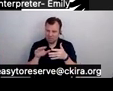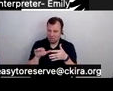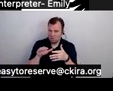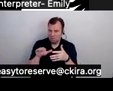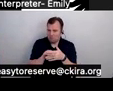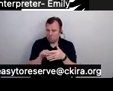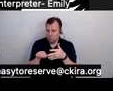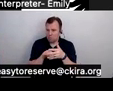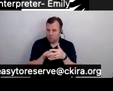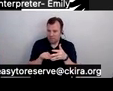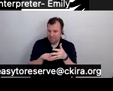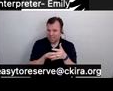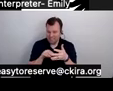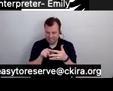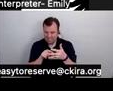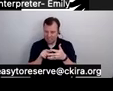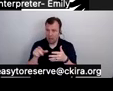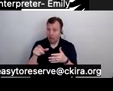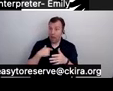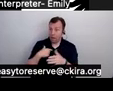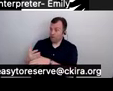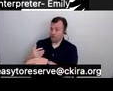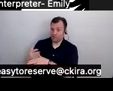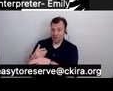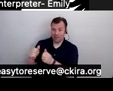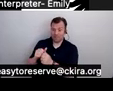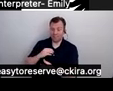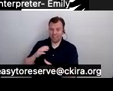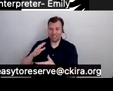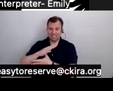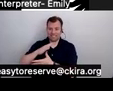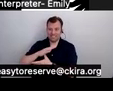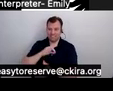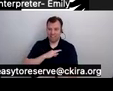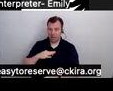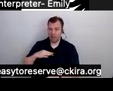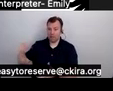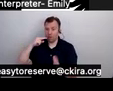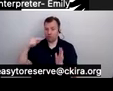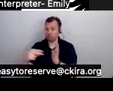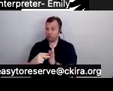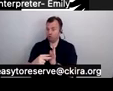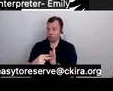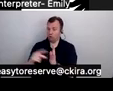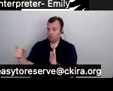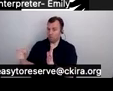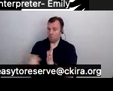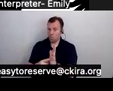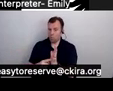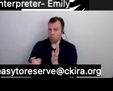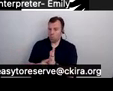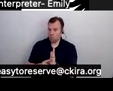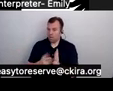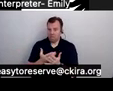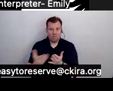getting summary statements back, I would share them with some of the senior faculty in my department, and they saw things, or they could see things that I